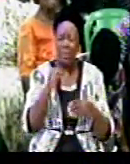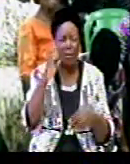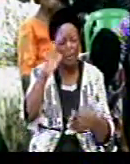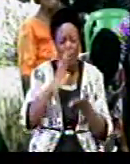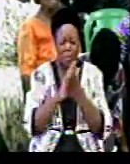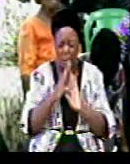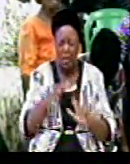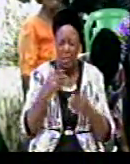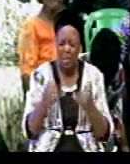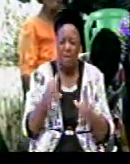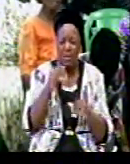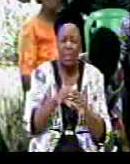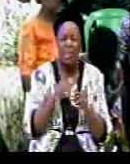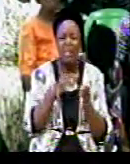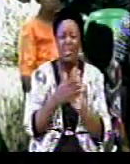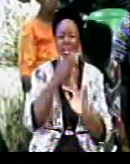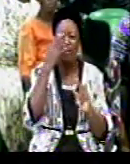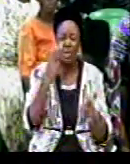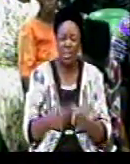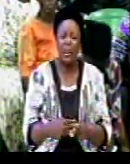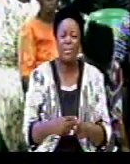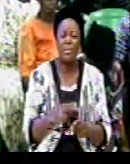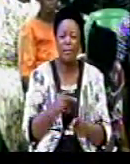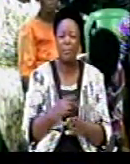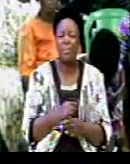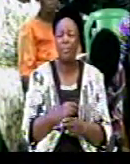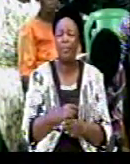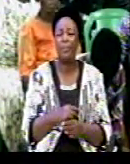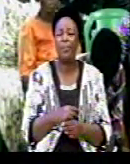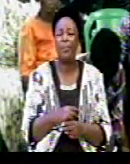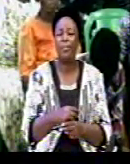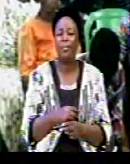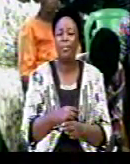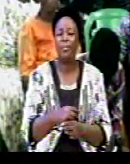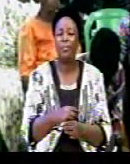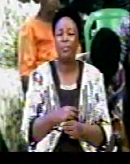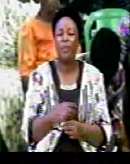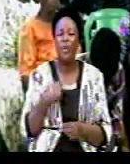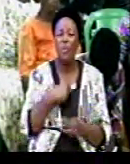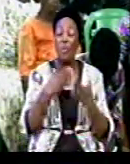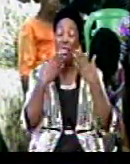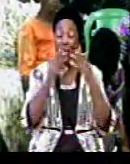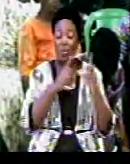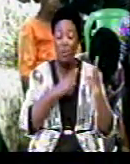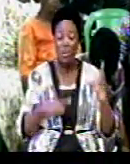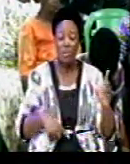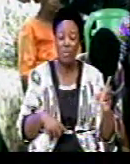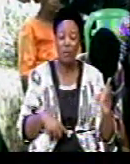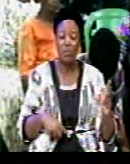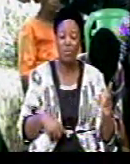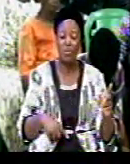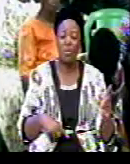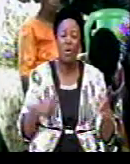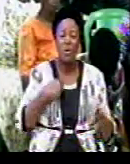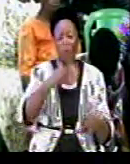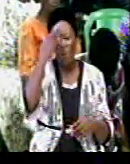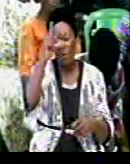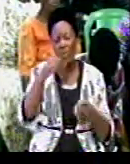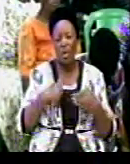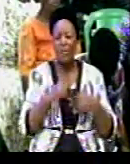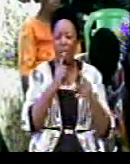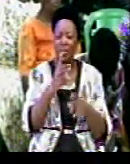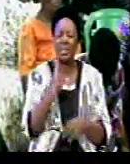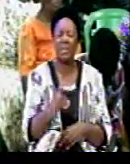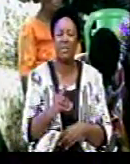Please keep on standing. Our counselors are coming to you right there. And want to get the details from